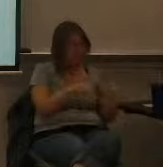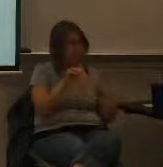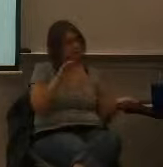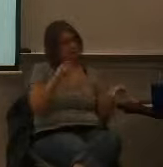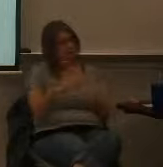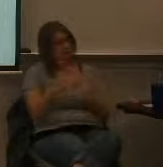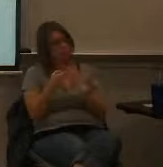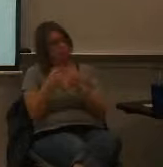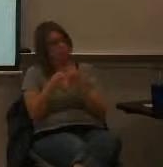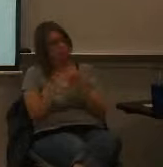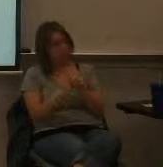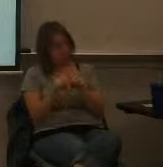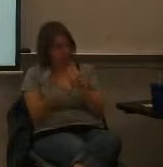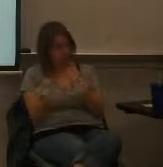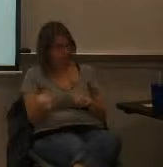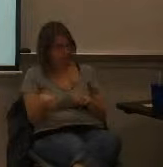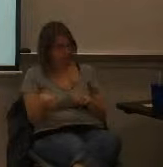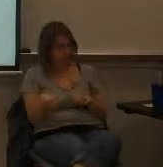a simple system.